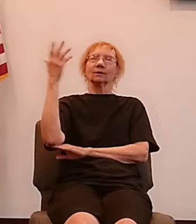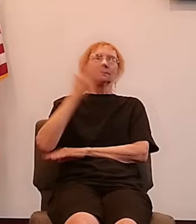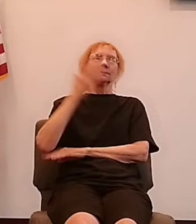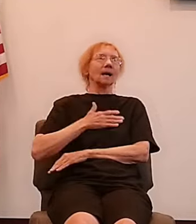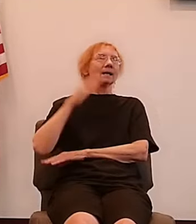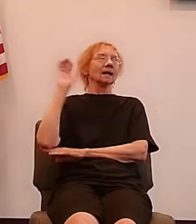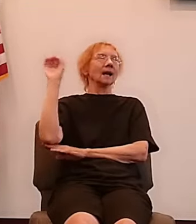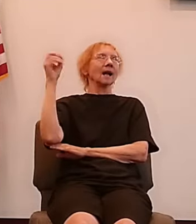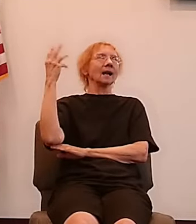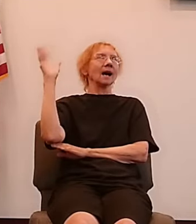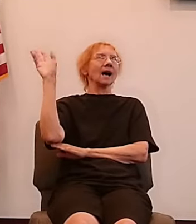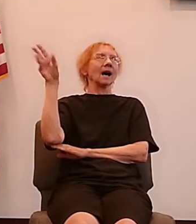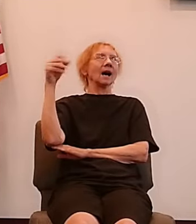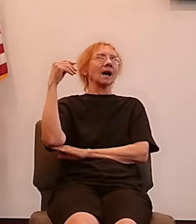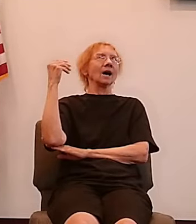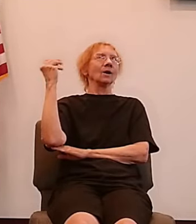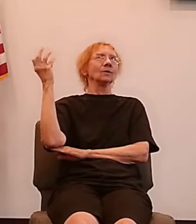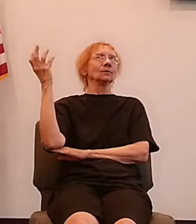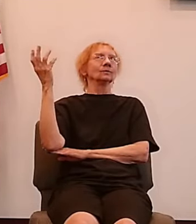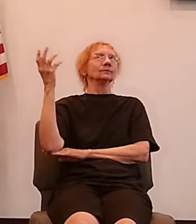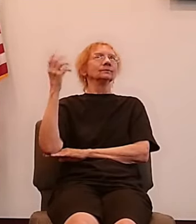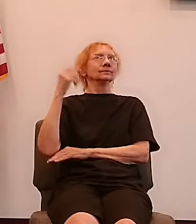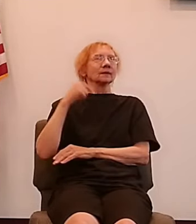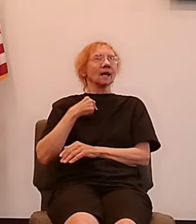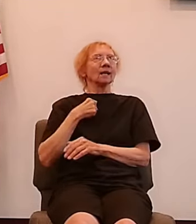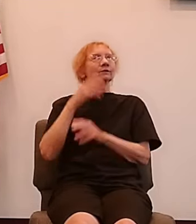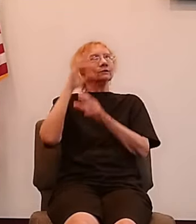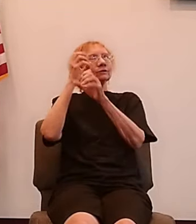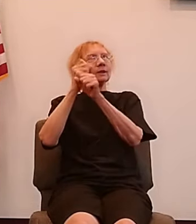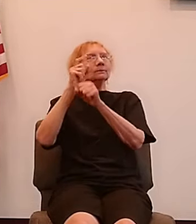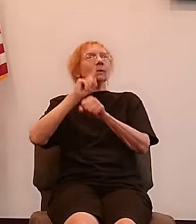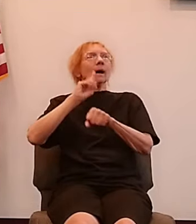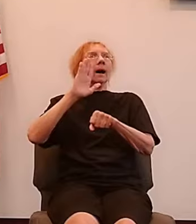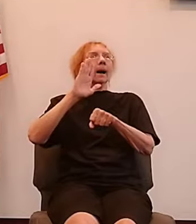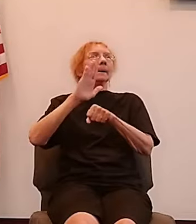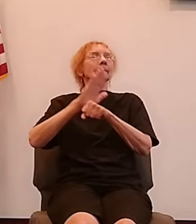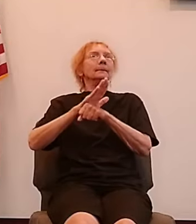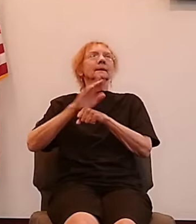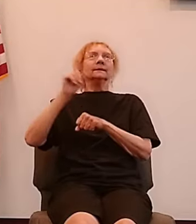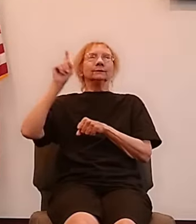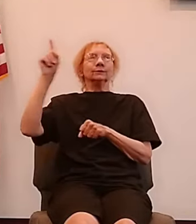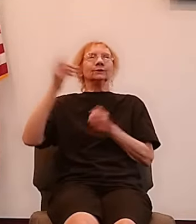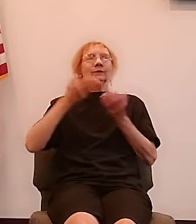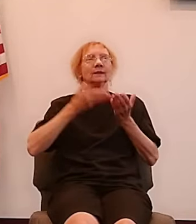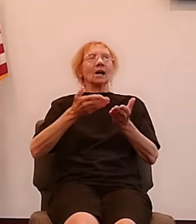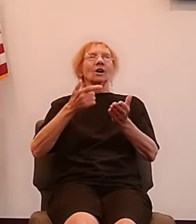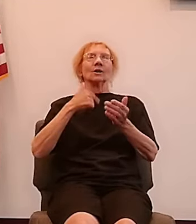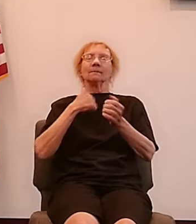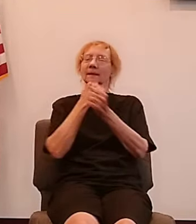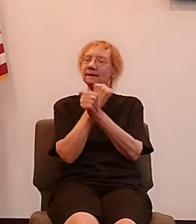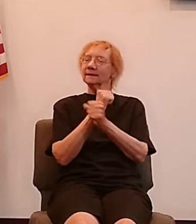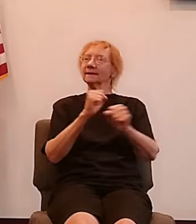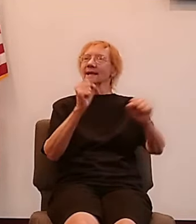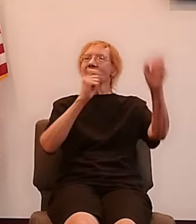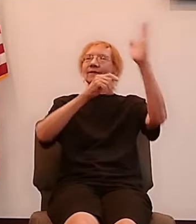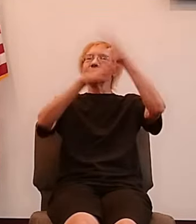My lighthouse, I will trust the promise. You will steer me safe to shore,